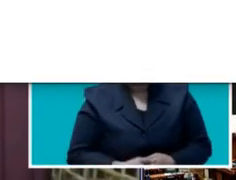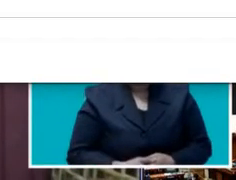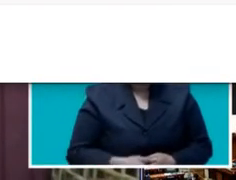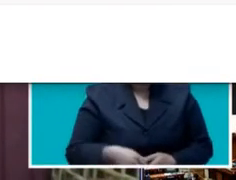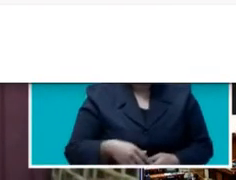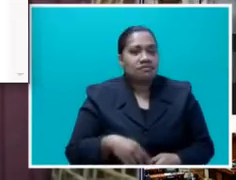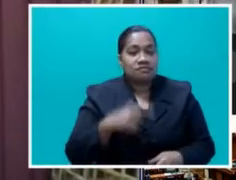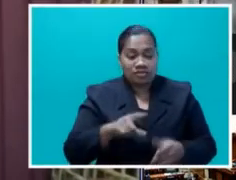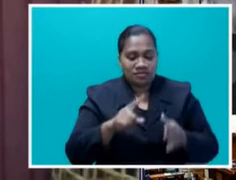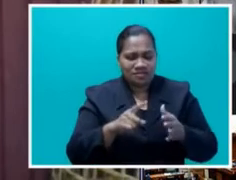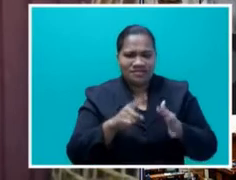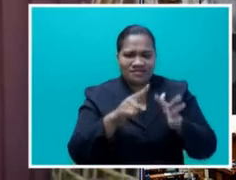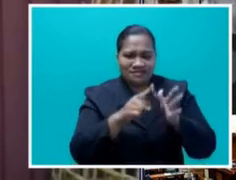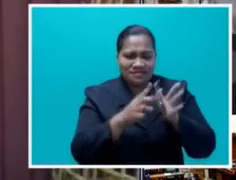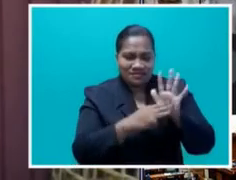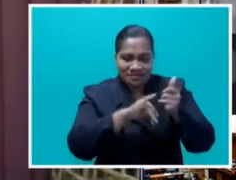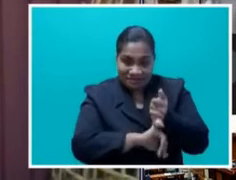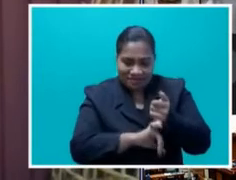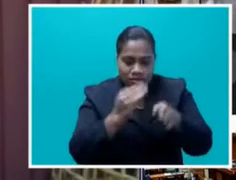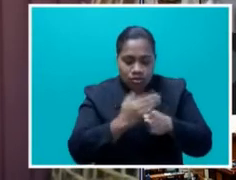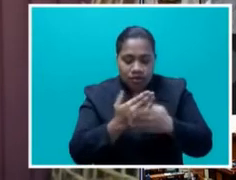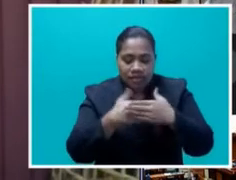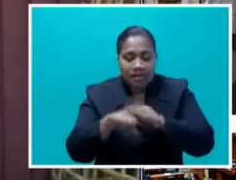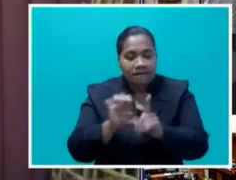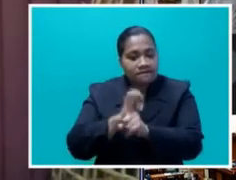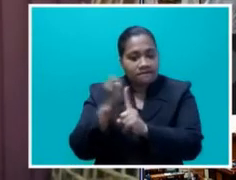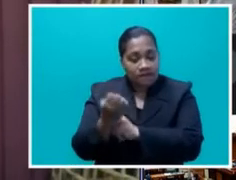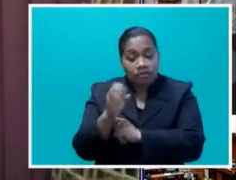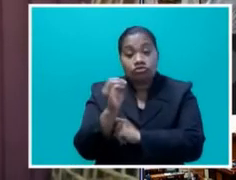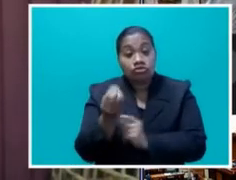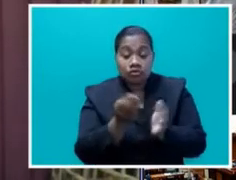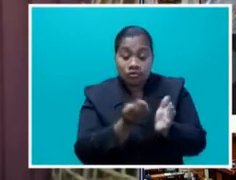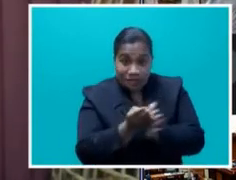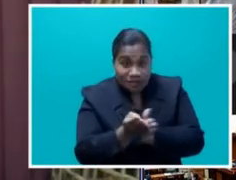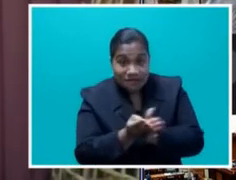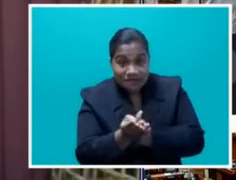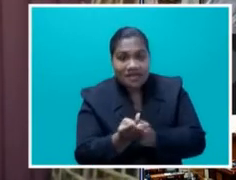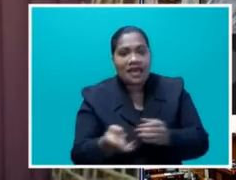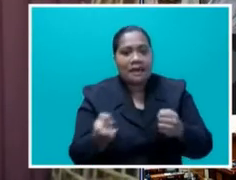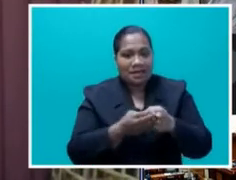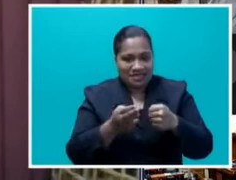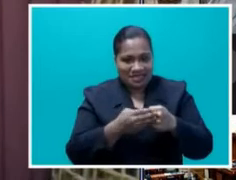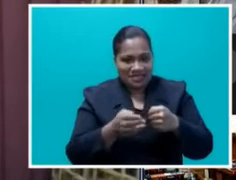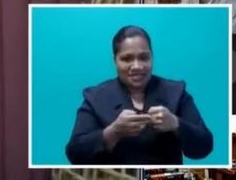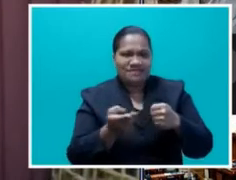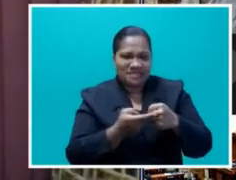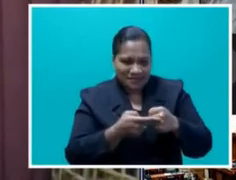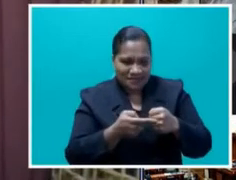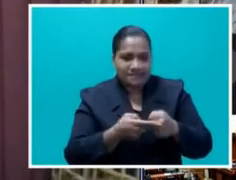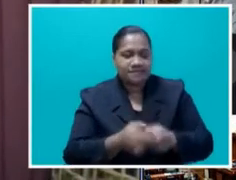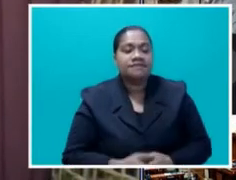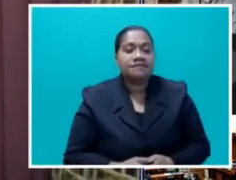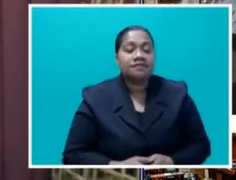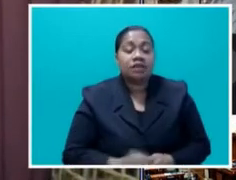EMS operating environment. So ultimately for service and maintenance. Honourable Speaker, sir, this